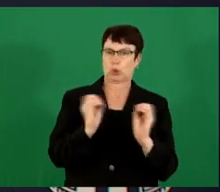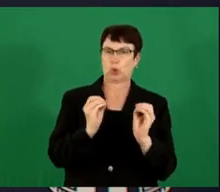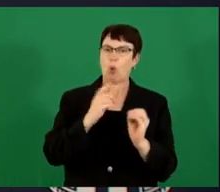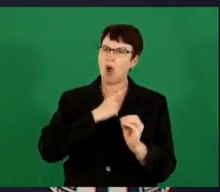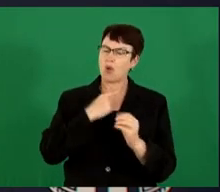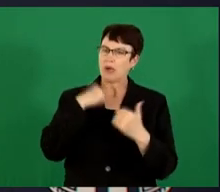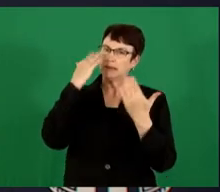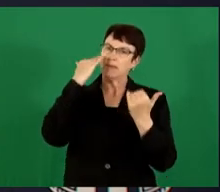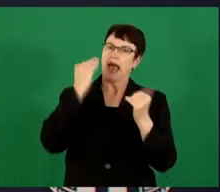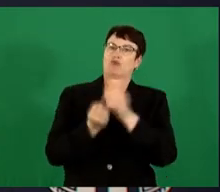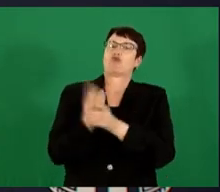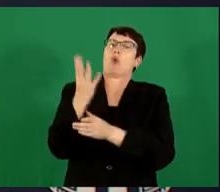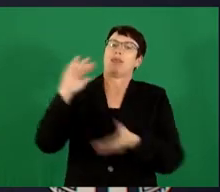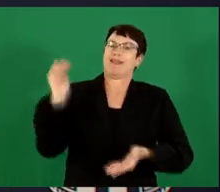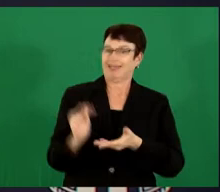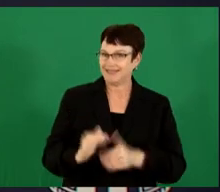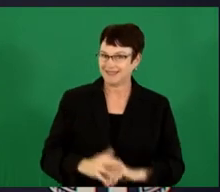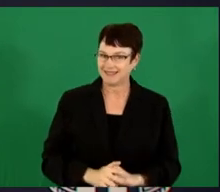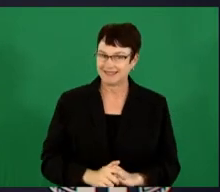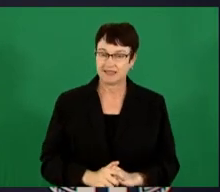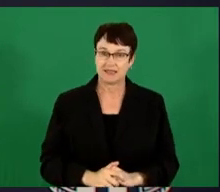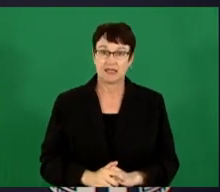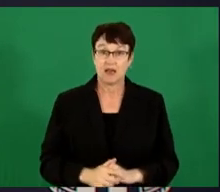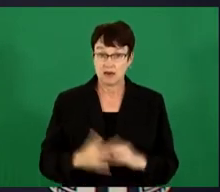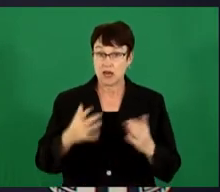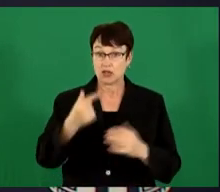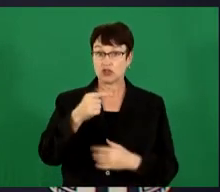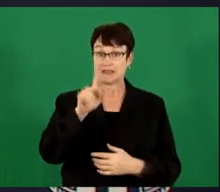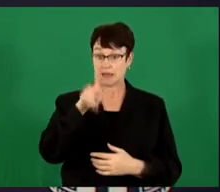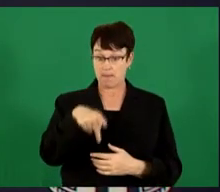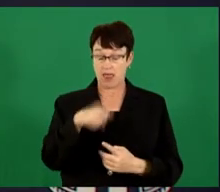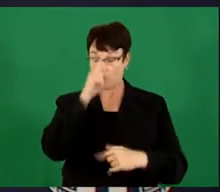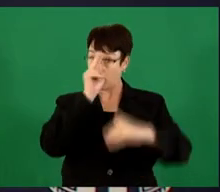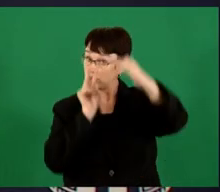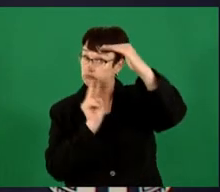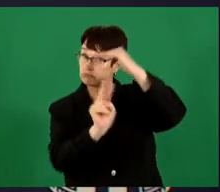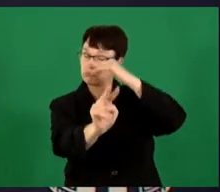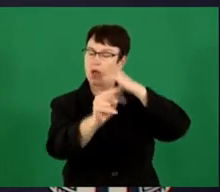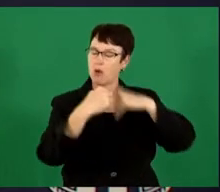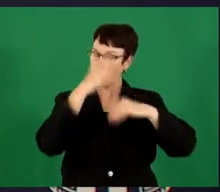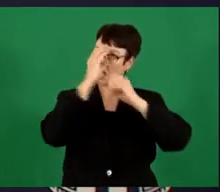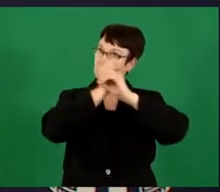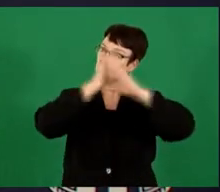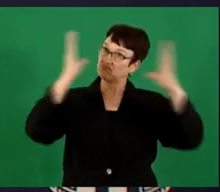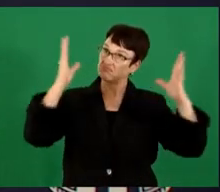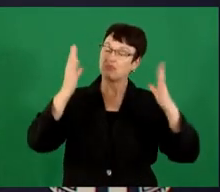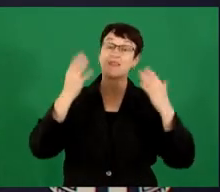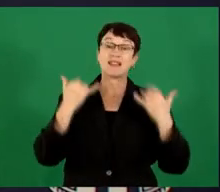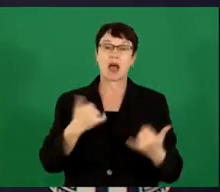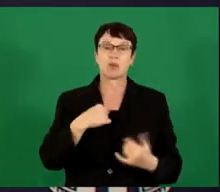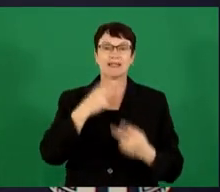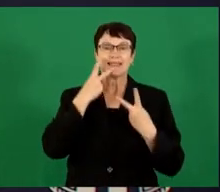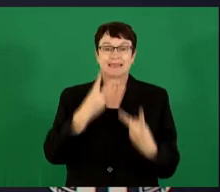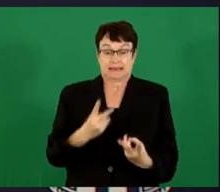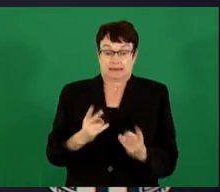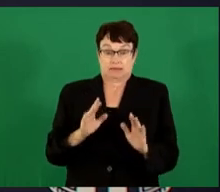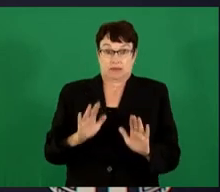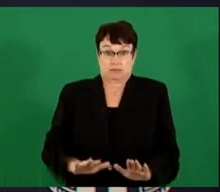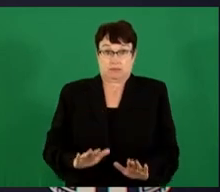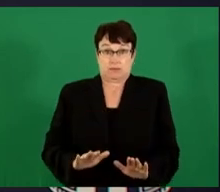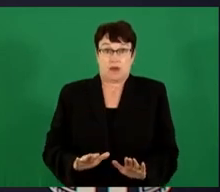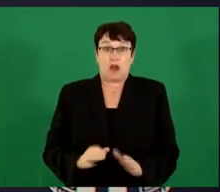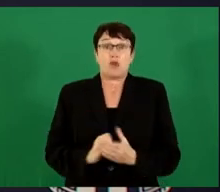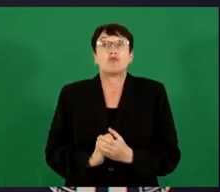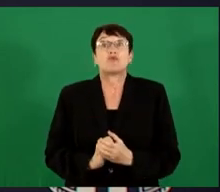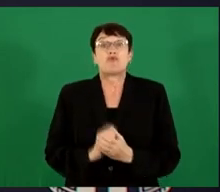After the downward revisions to the GDP forecast, the risks to the medium-term domestic growth outlook are